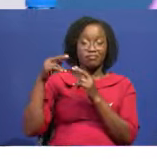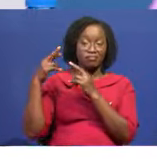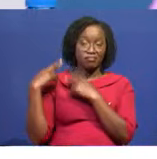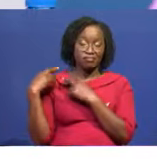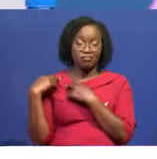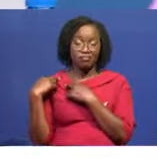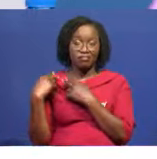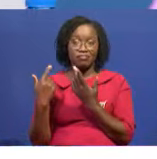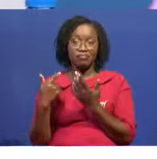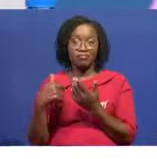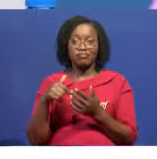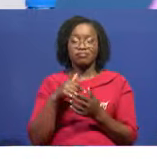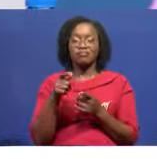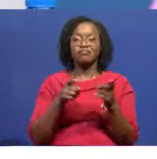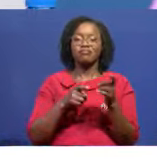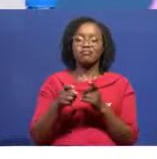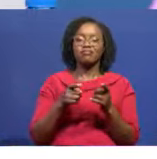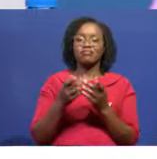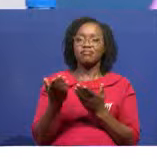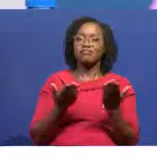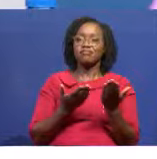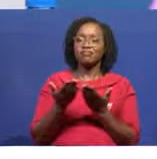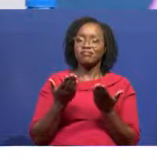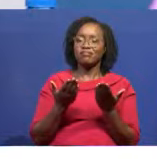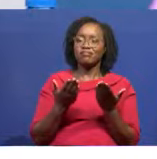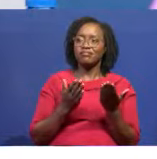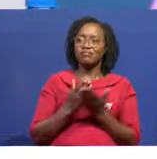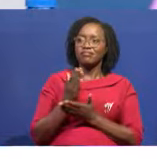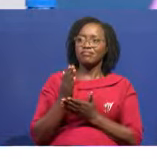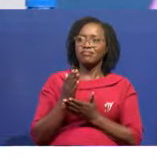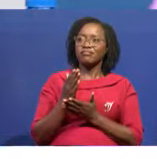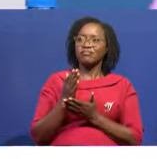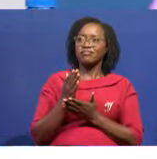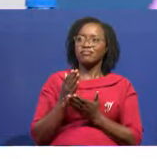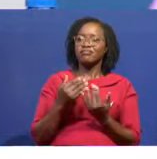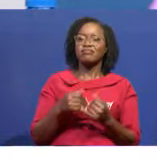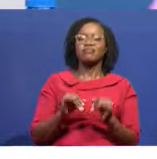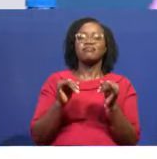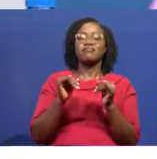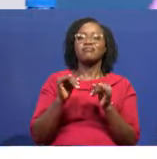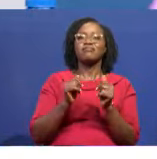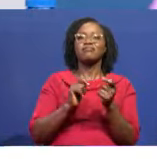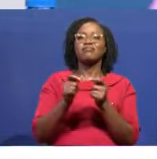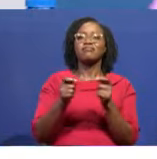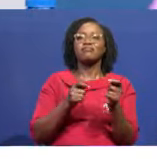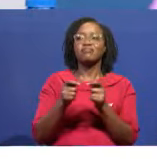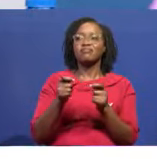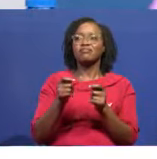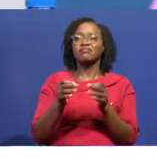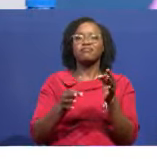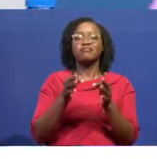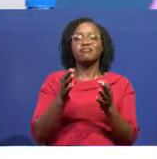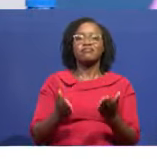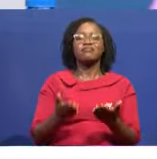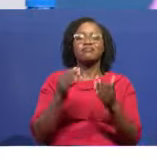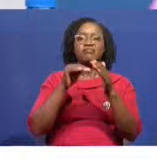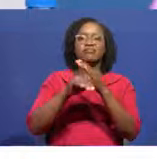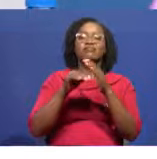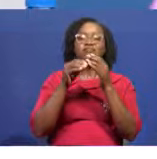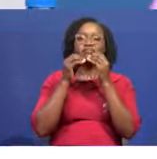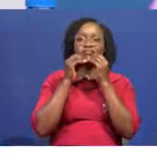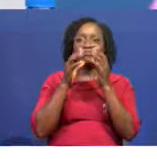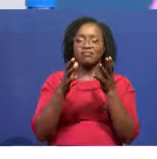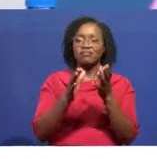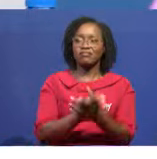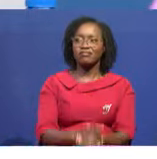to regulate the service delivery through enforcing administrative justice and promoting access to